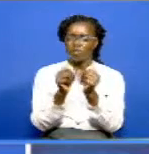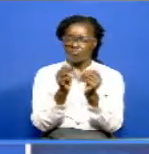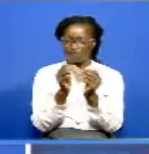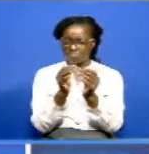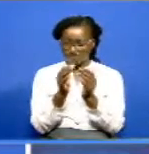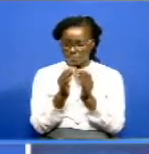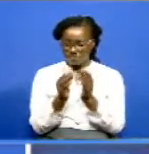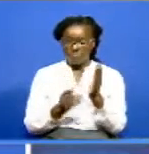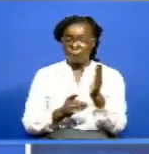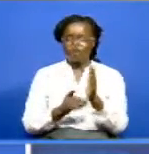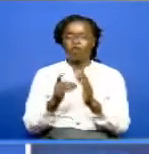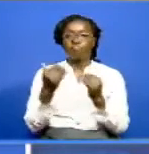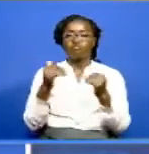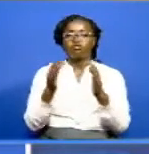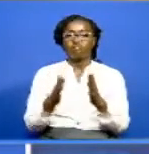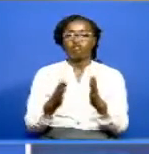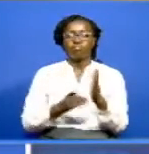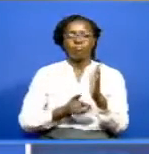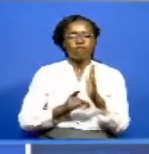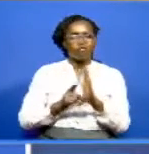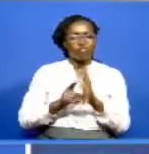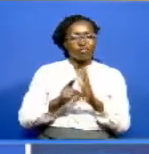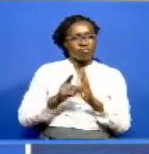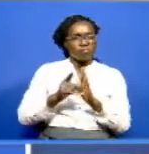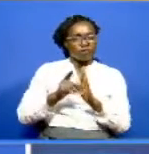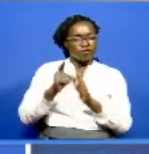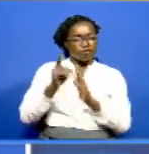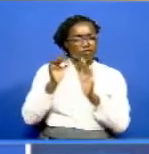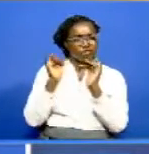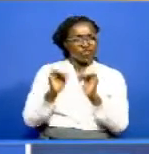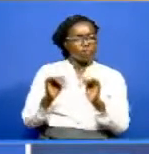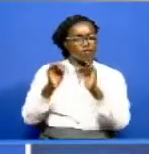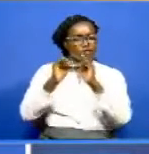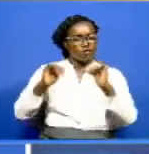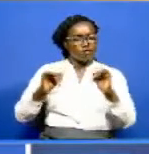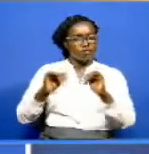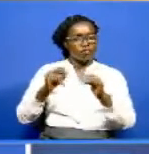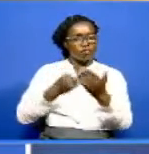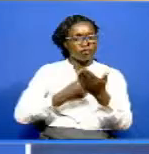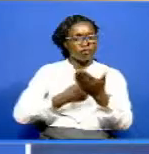have developed over time, having been in the camp for the last 2 weeks.